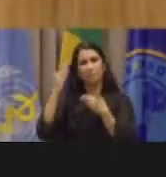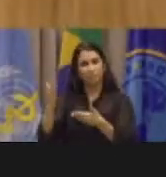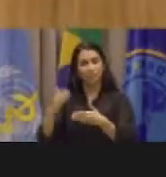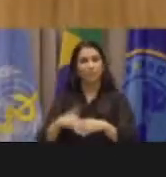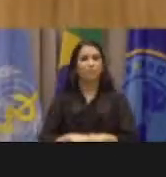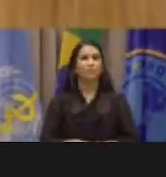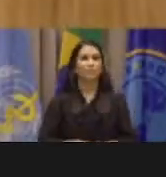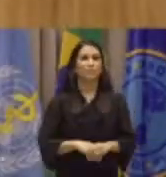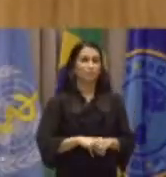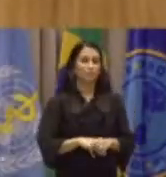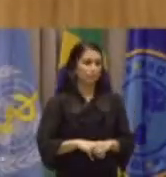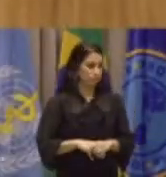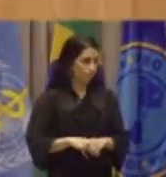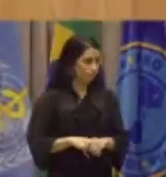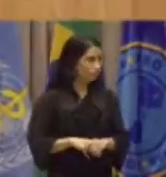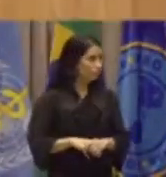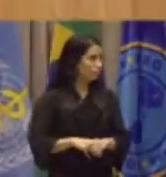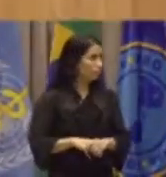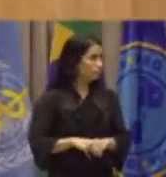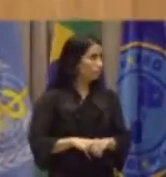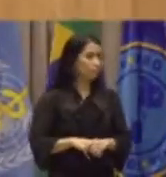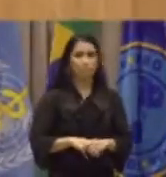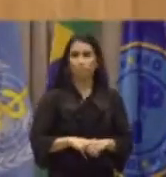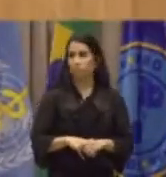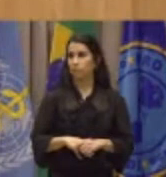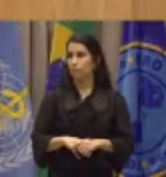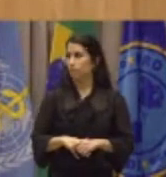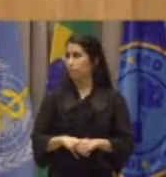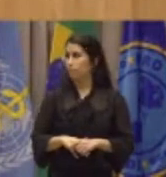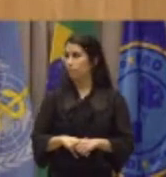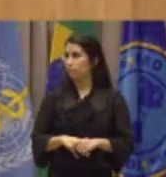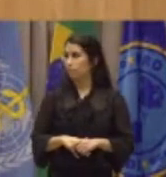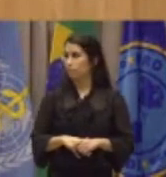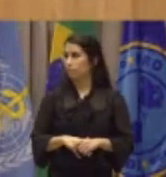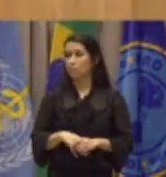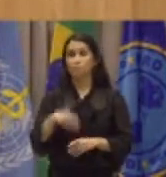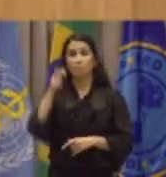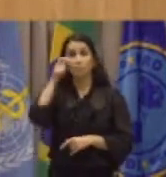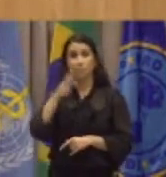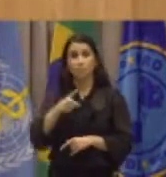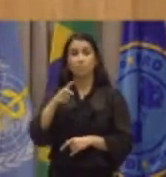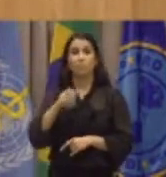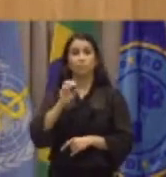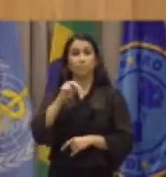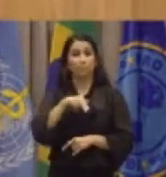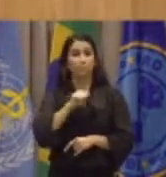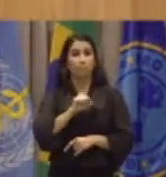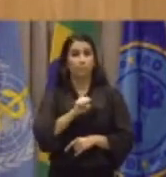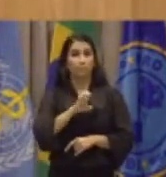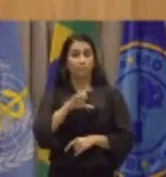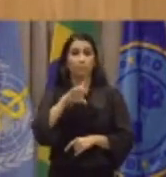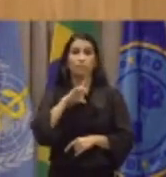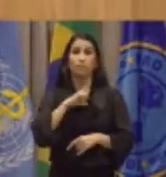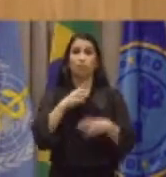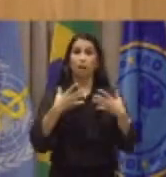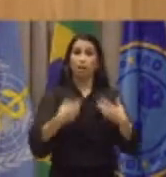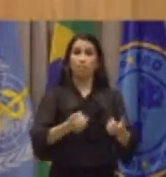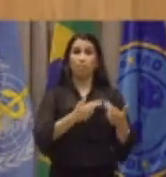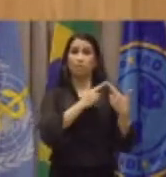Thank you, Sandro. It's very interesting how an institution like CONAS has taken